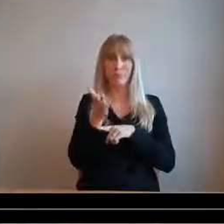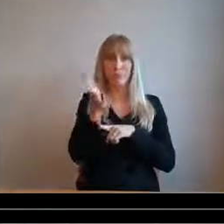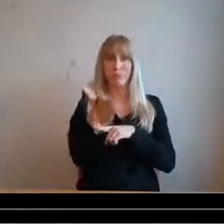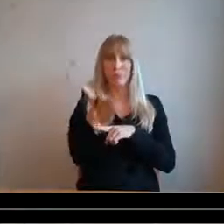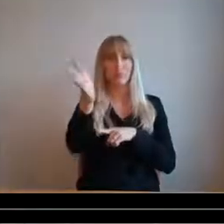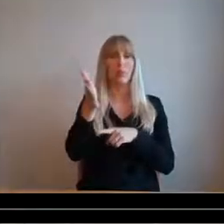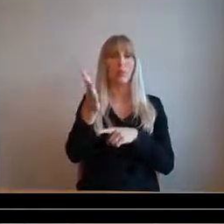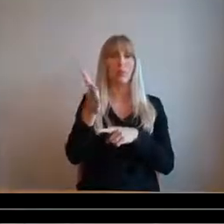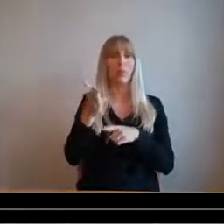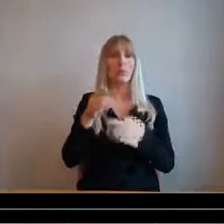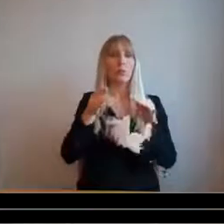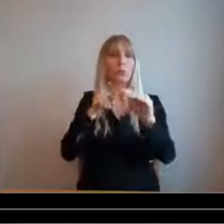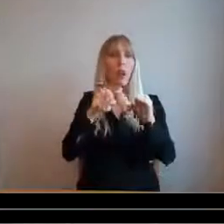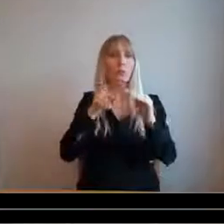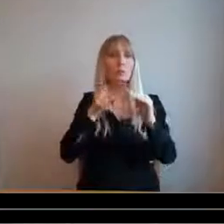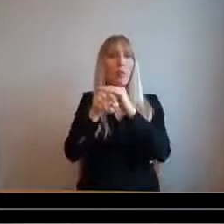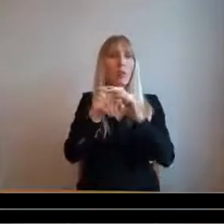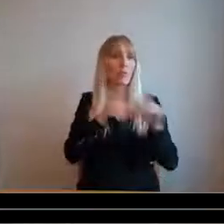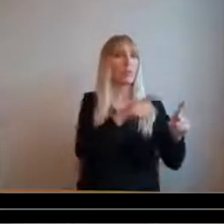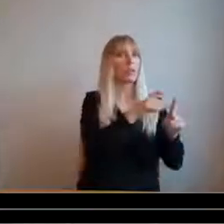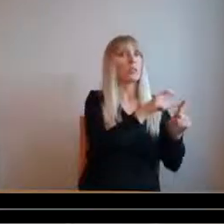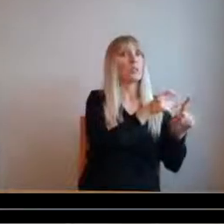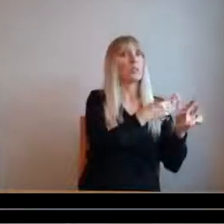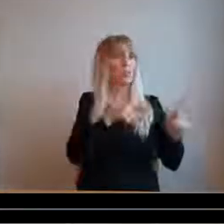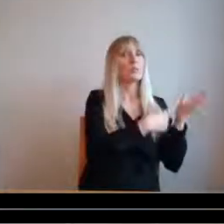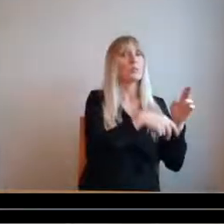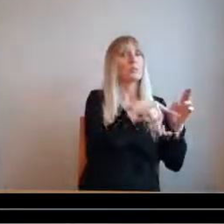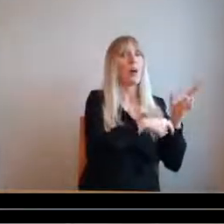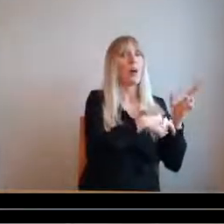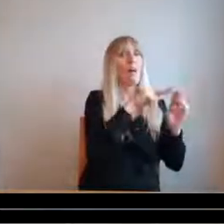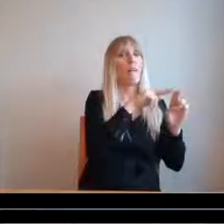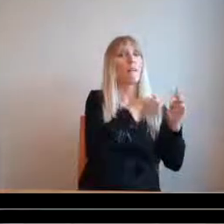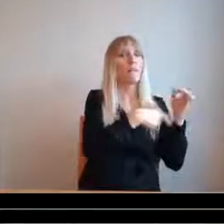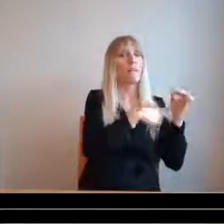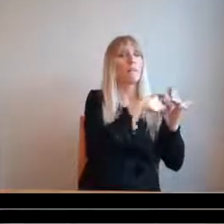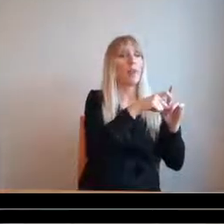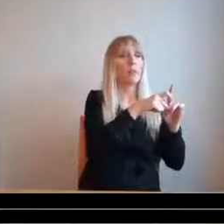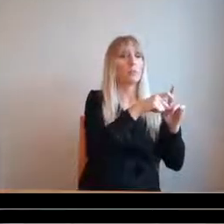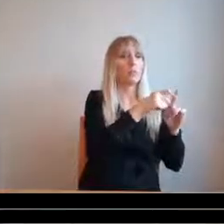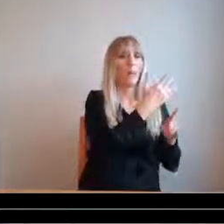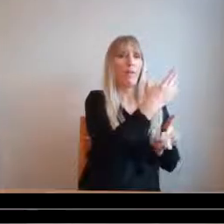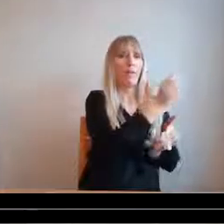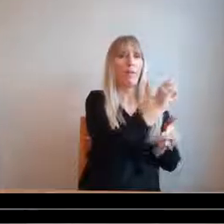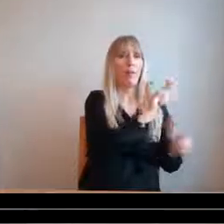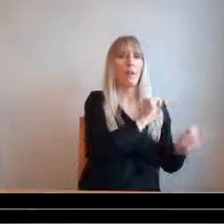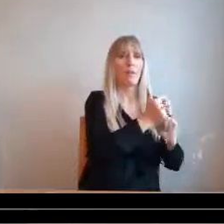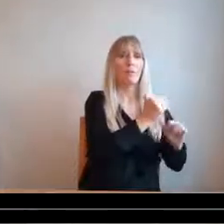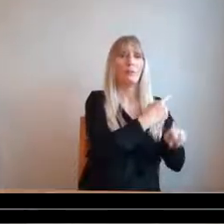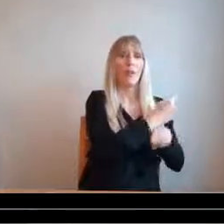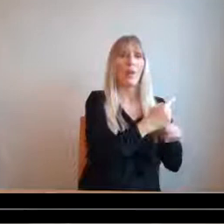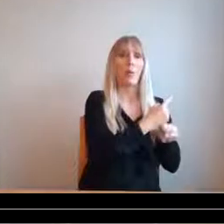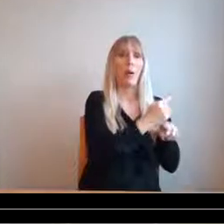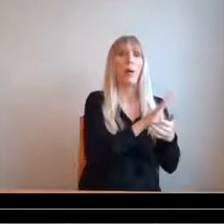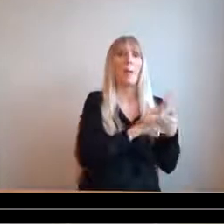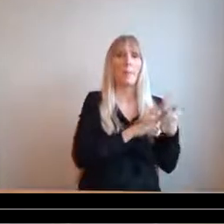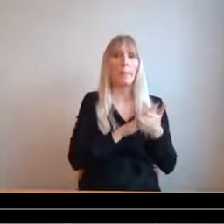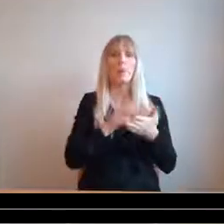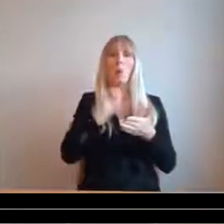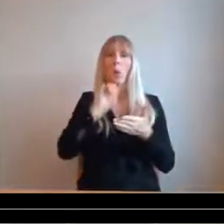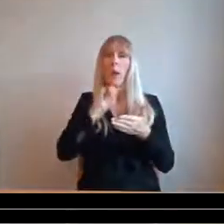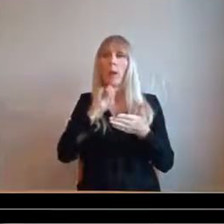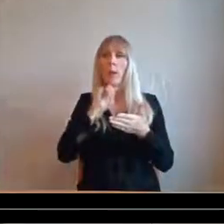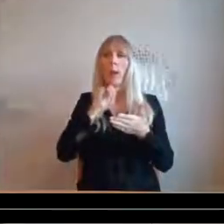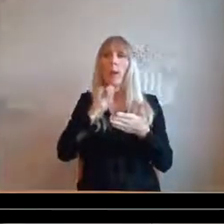kilometre tunnel, whereas Dartford is a lower speed limit at 50 miles an hour. So I think there will be